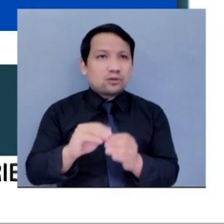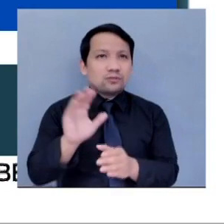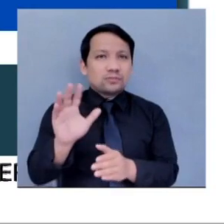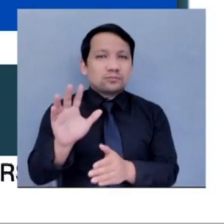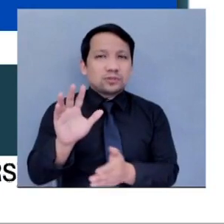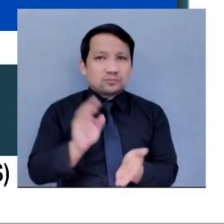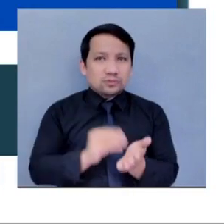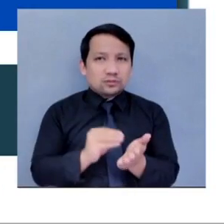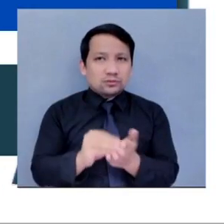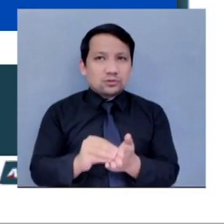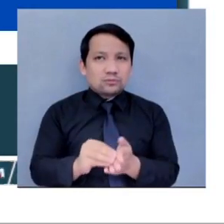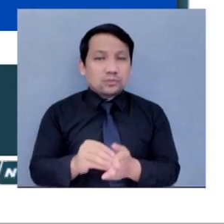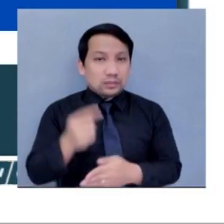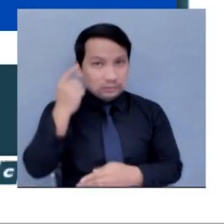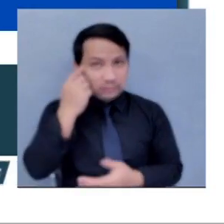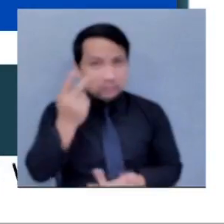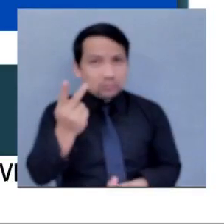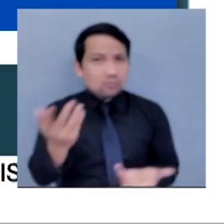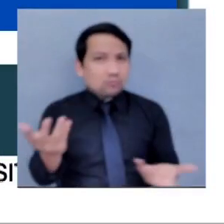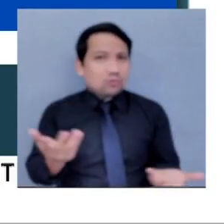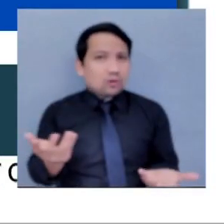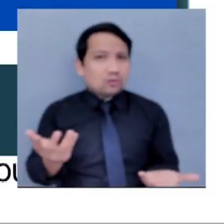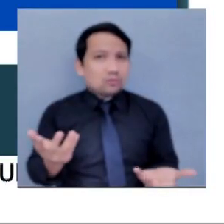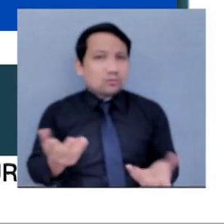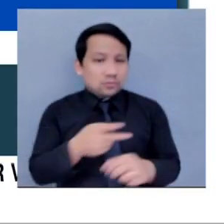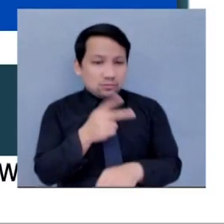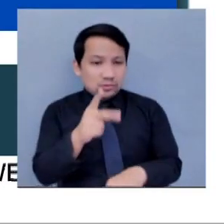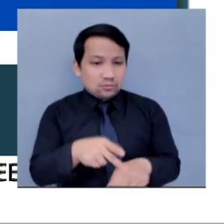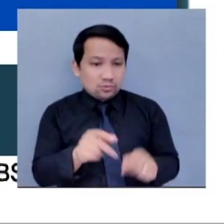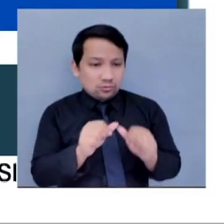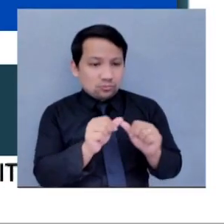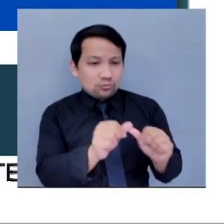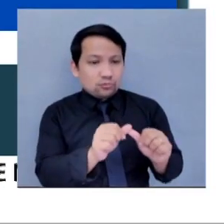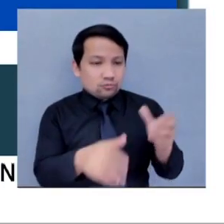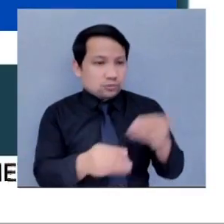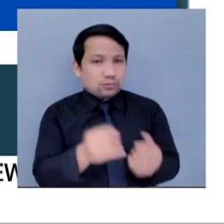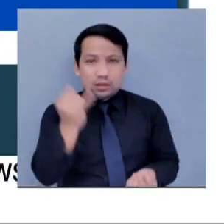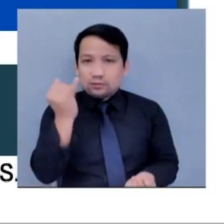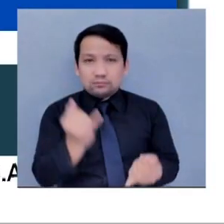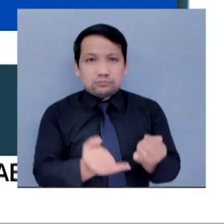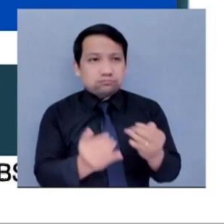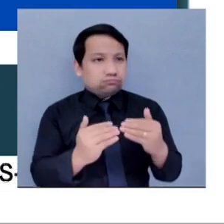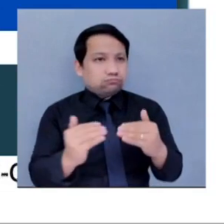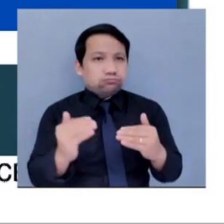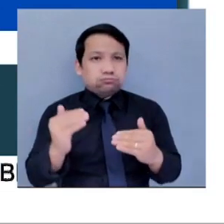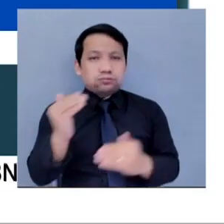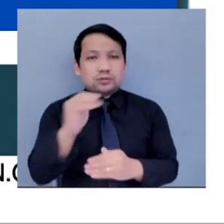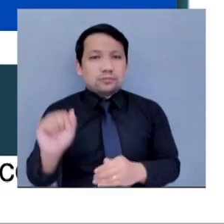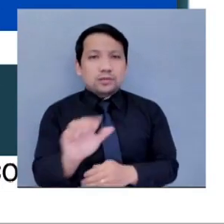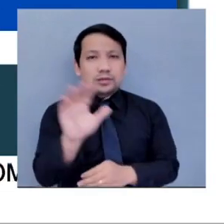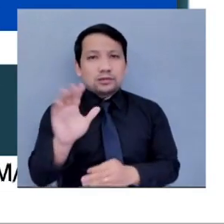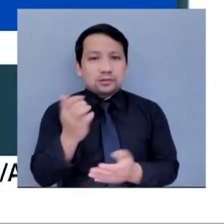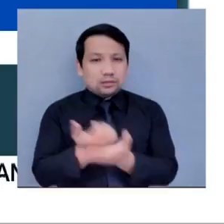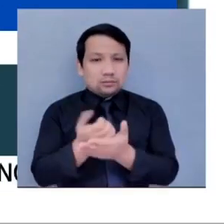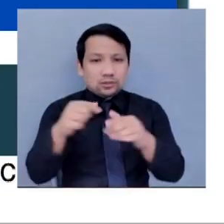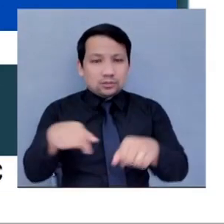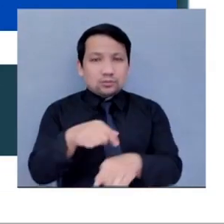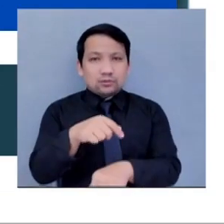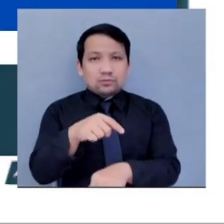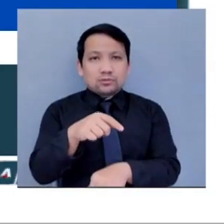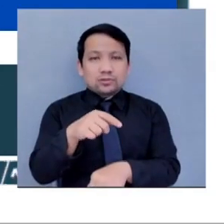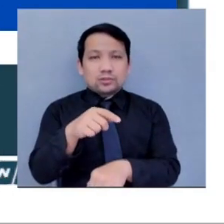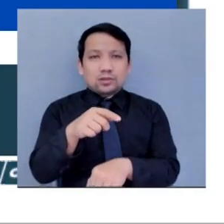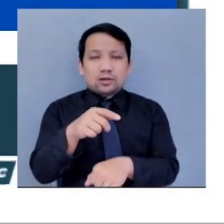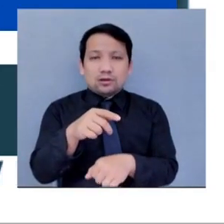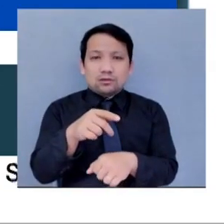So imagine, the Philippines is one of the last major Asian economies to reach that stage. Mm-hmm. Meaning